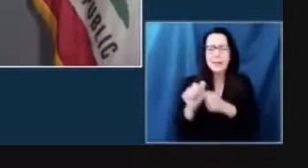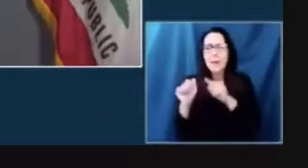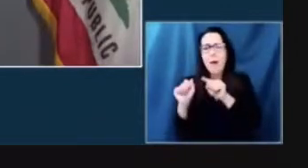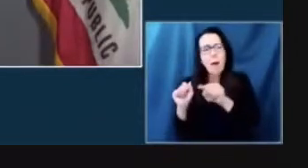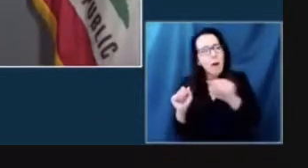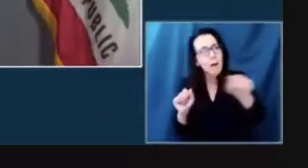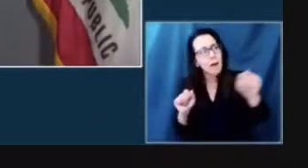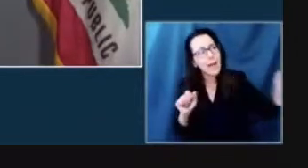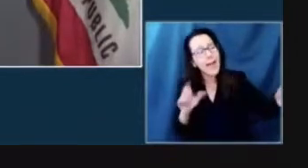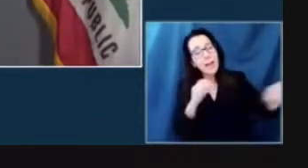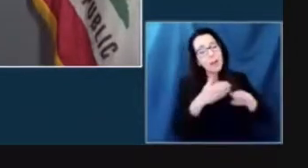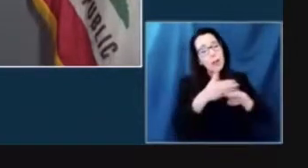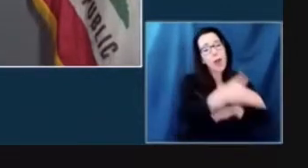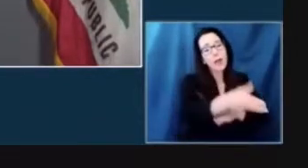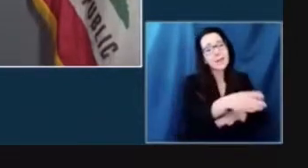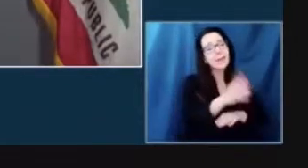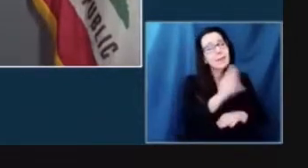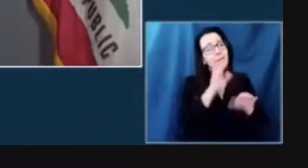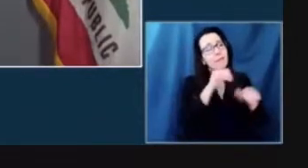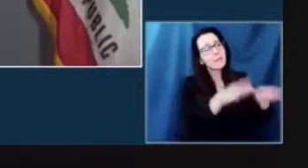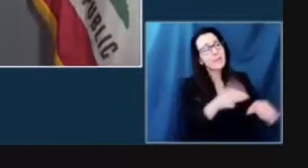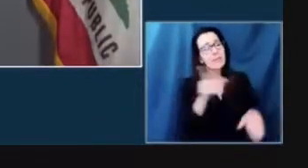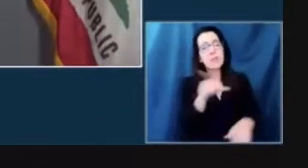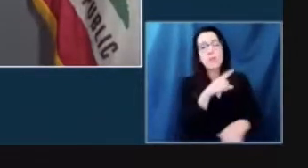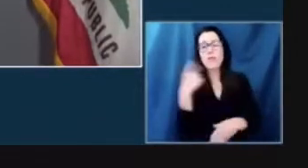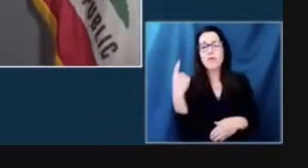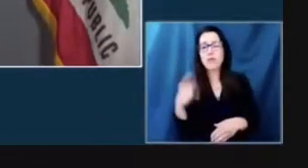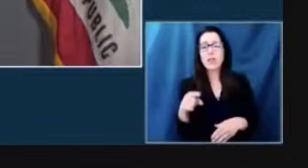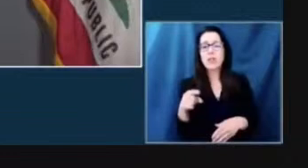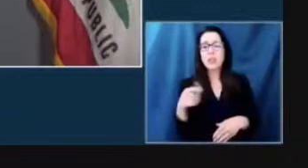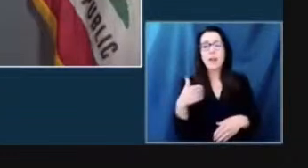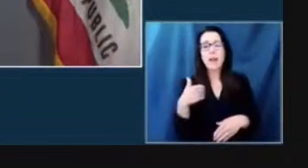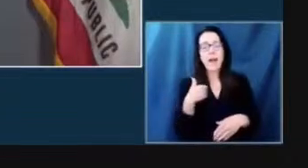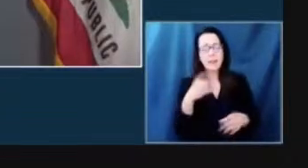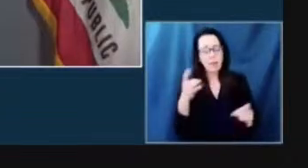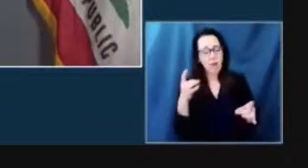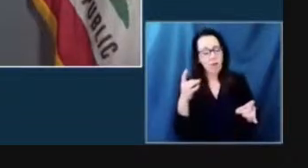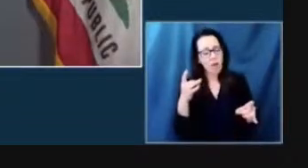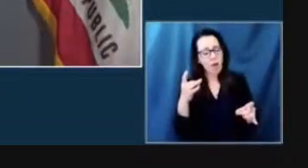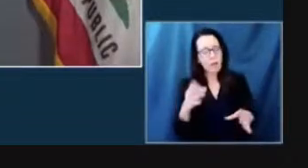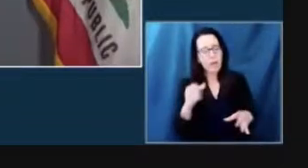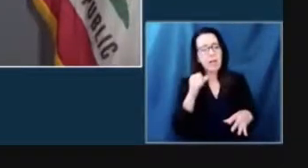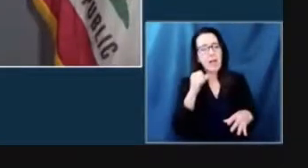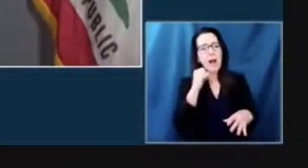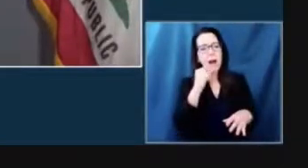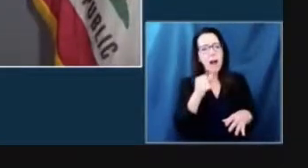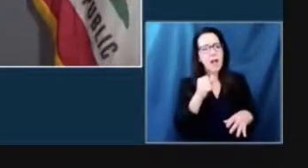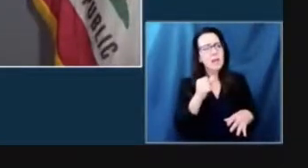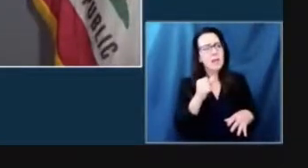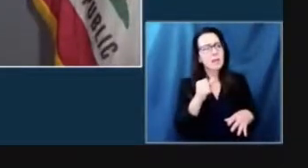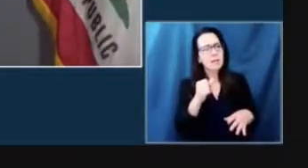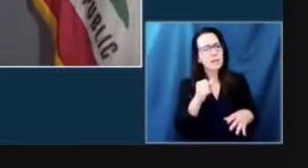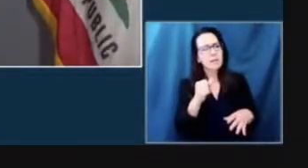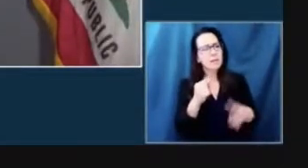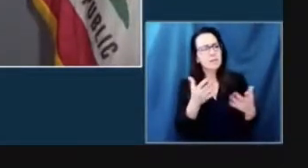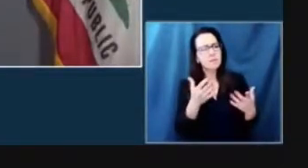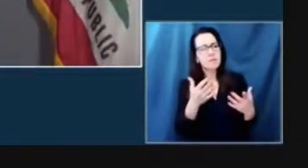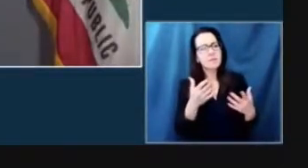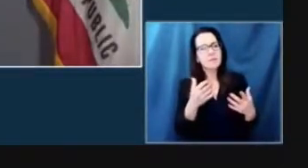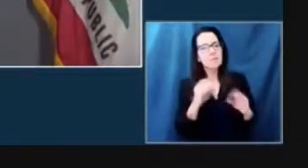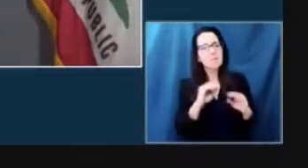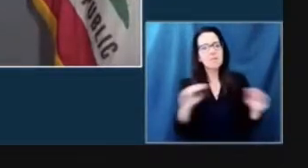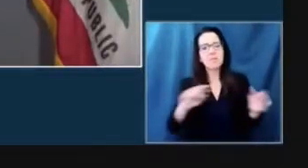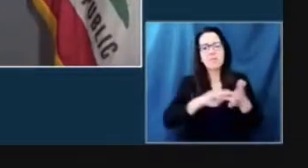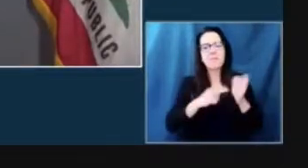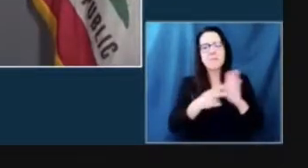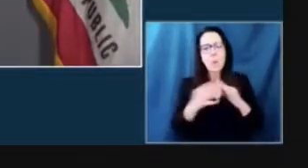Atlantic as Russia wages a diabolical, unprovoked war against Ukraine because Putin cannot stand